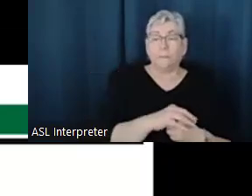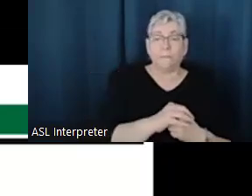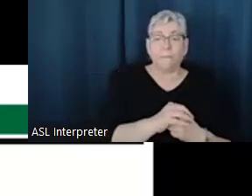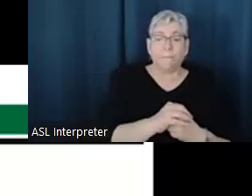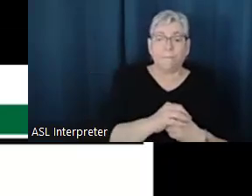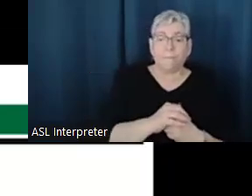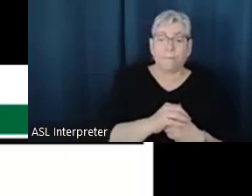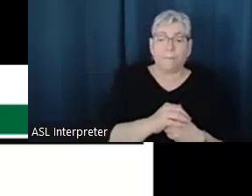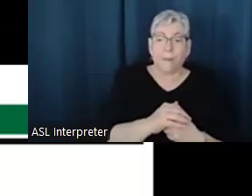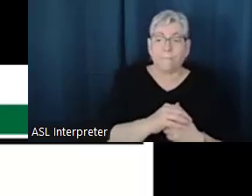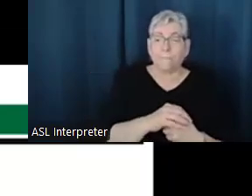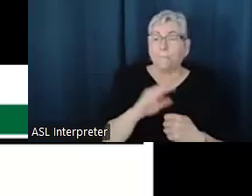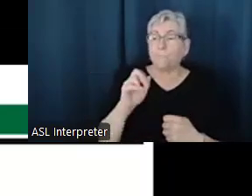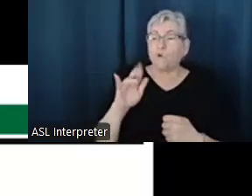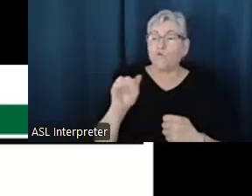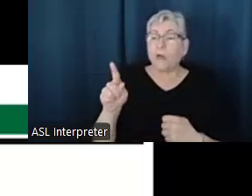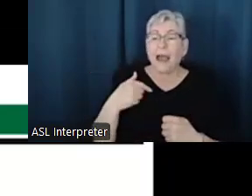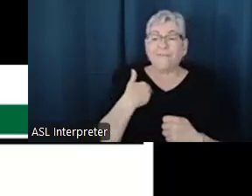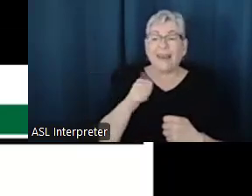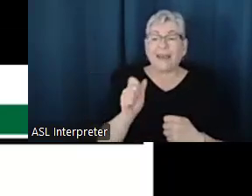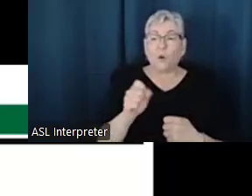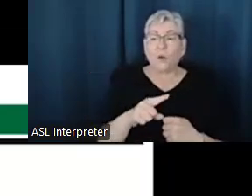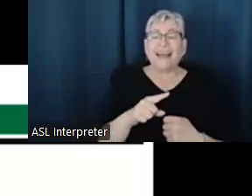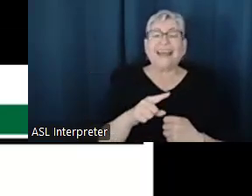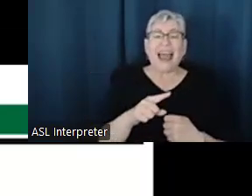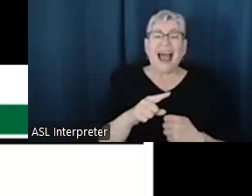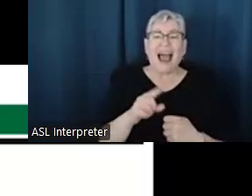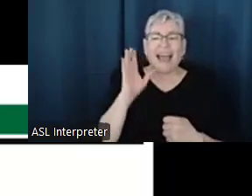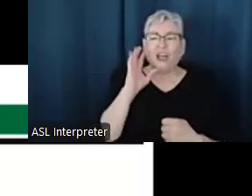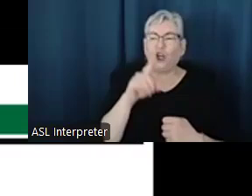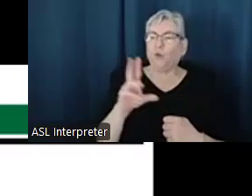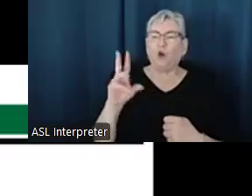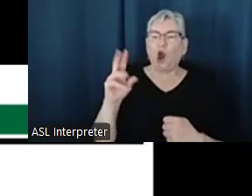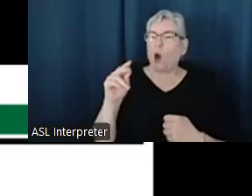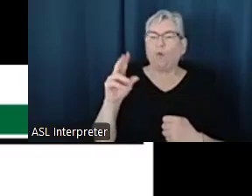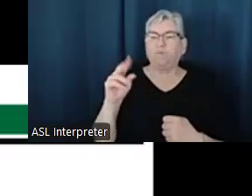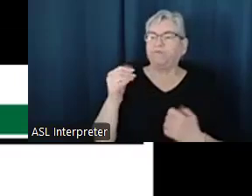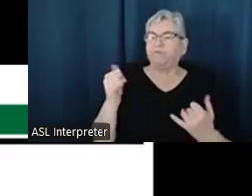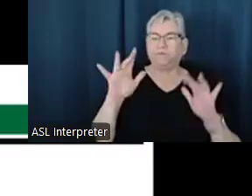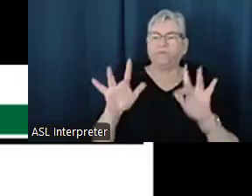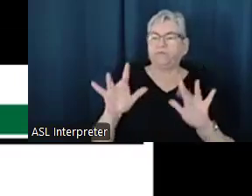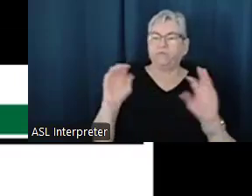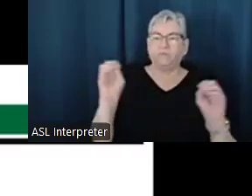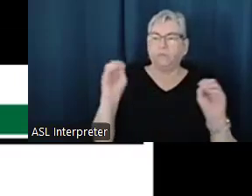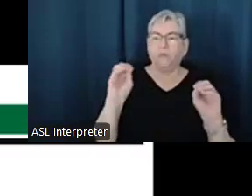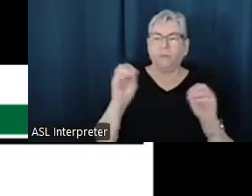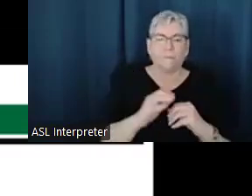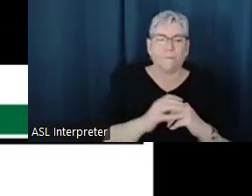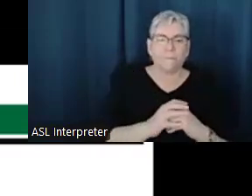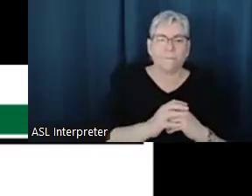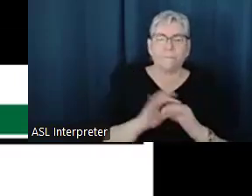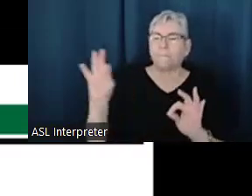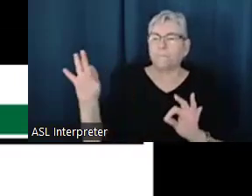Maria, any questions? Yeah, Okay. I hear you, but no, right now there's none. Perfect. Okay.